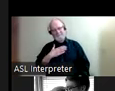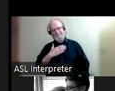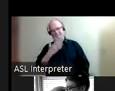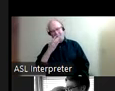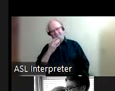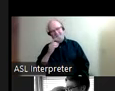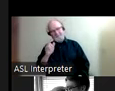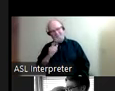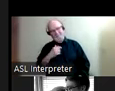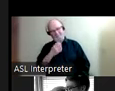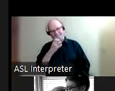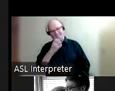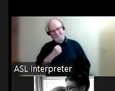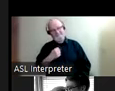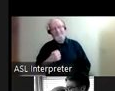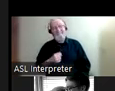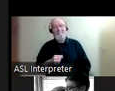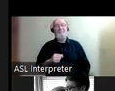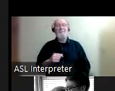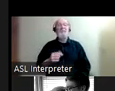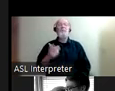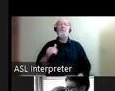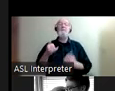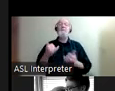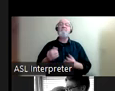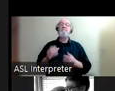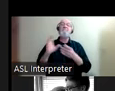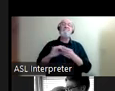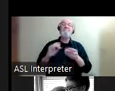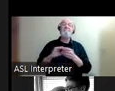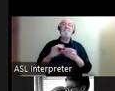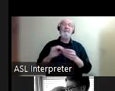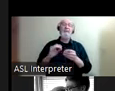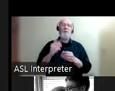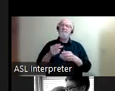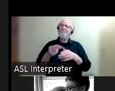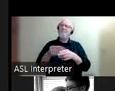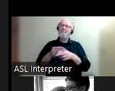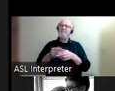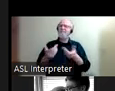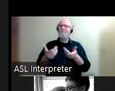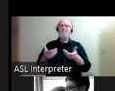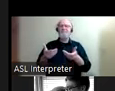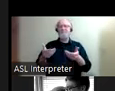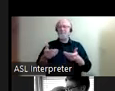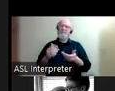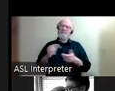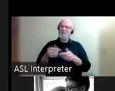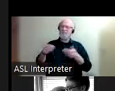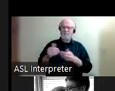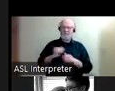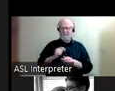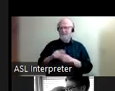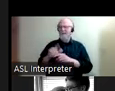to my heart. In this presentation, I'll just quickly go through a brief introduction of myself and the